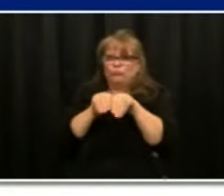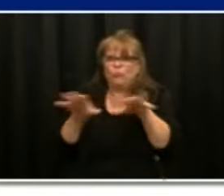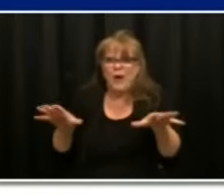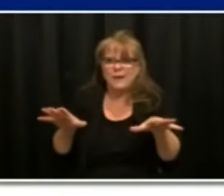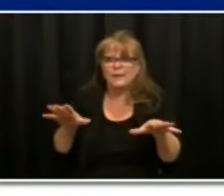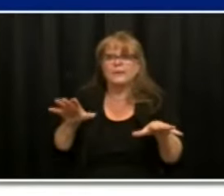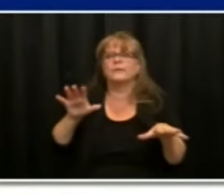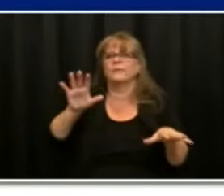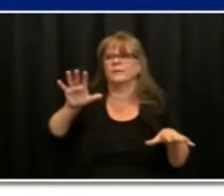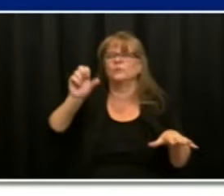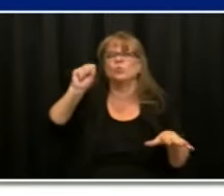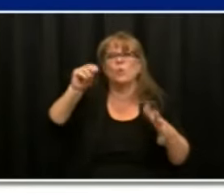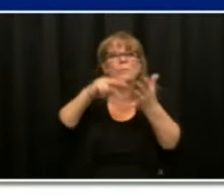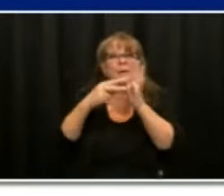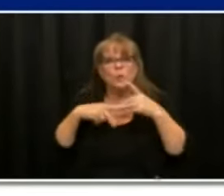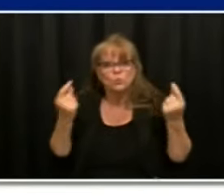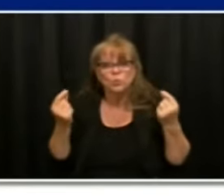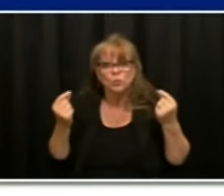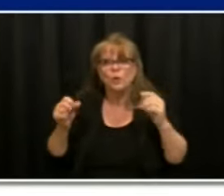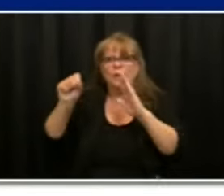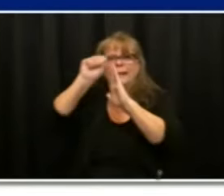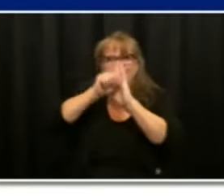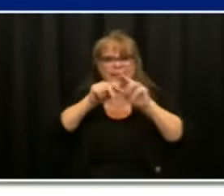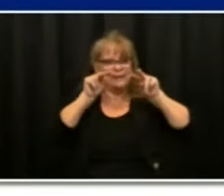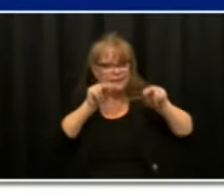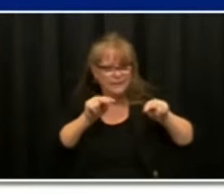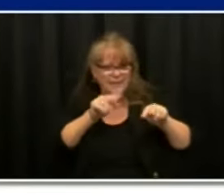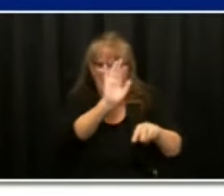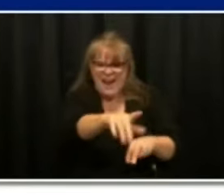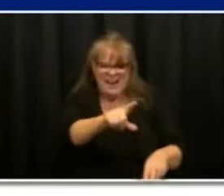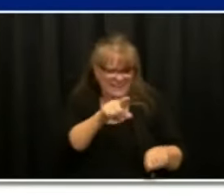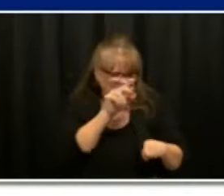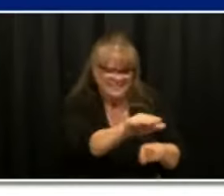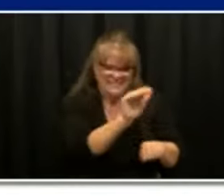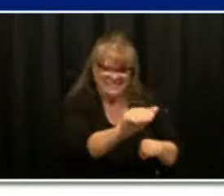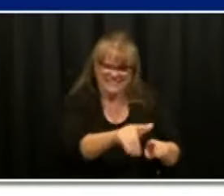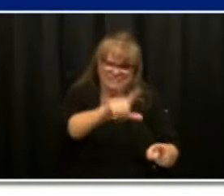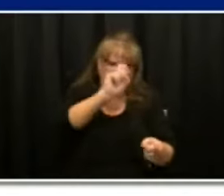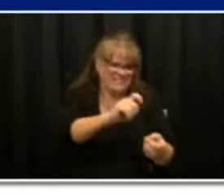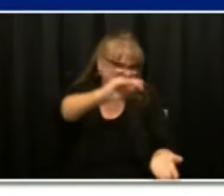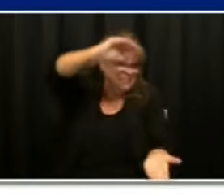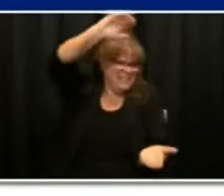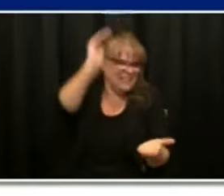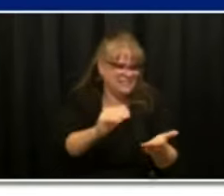slide. Back then, the School of Public Health estimated there were approximately